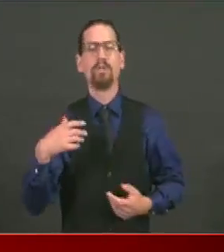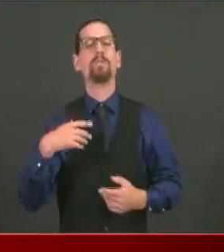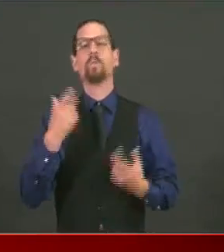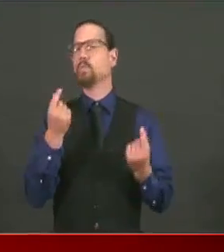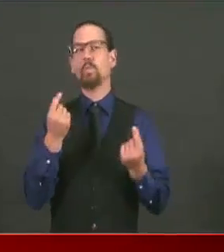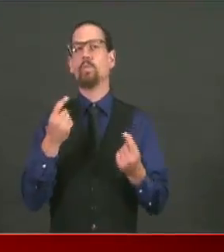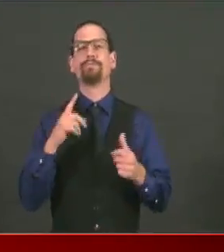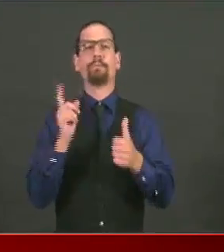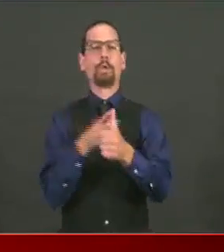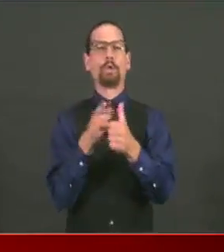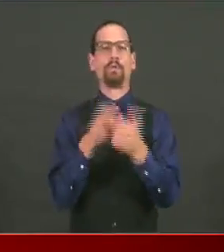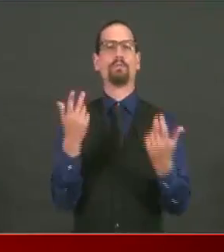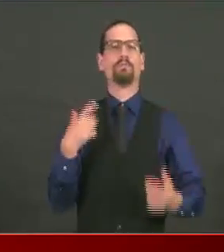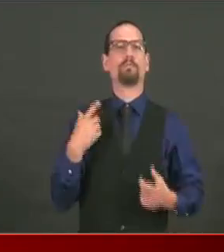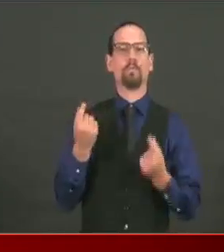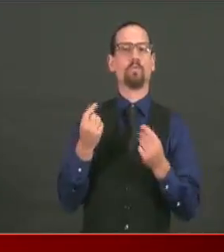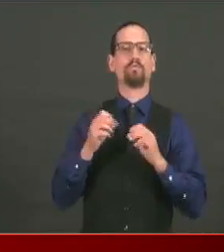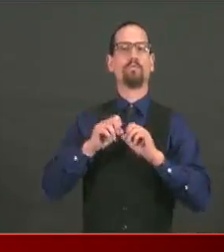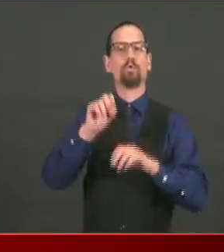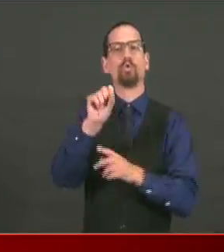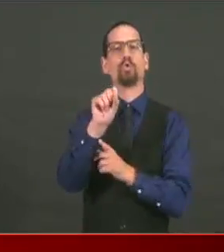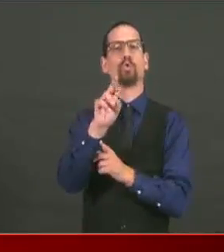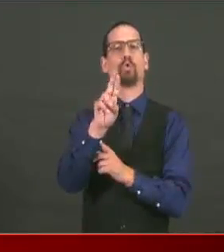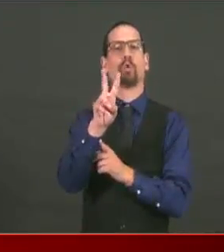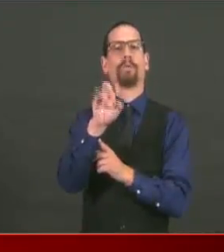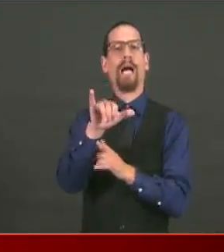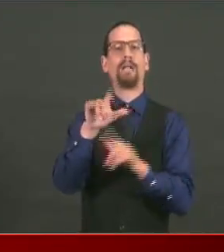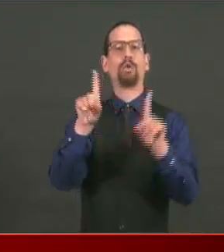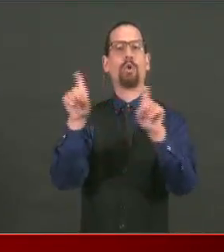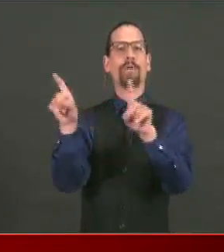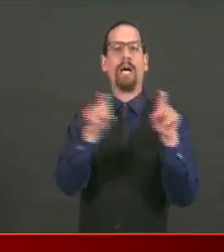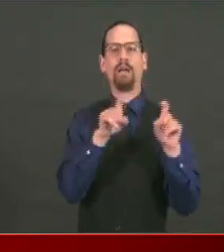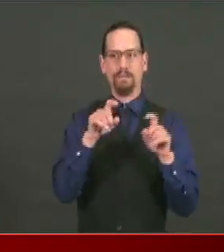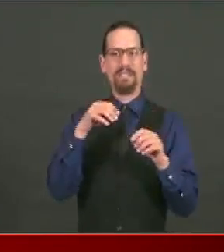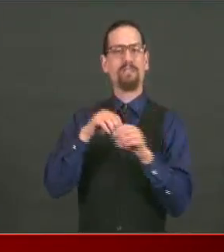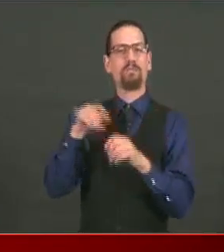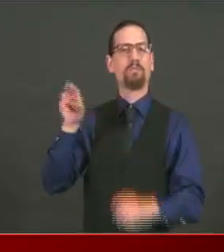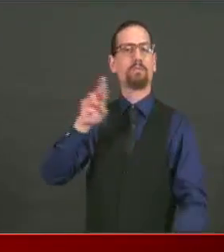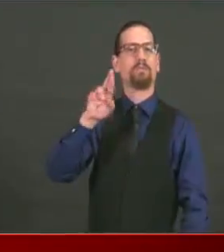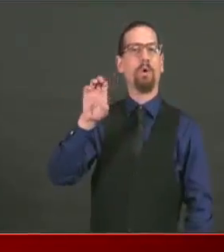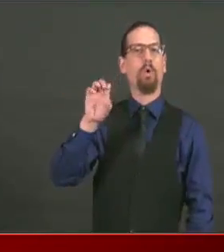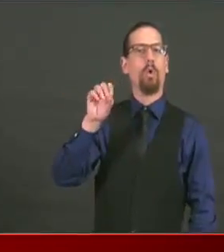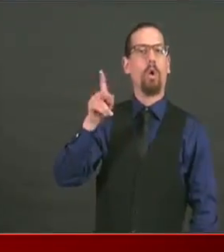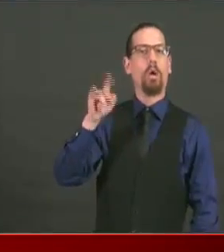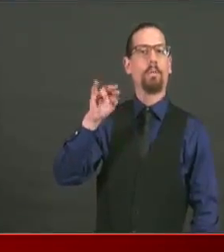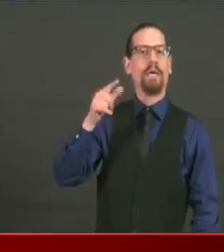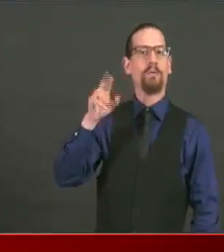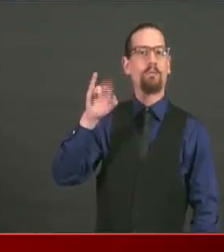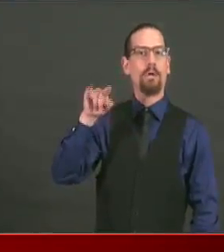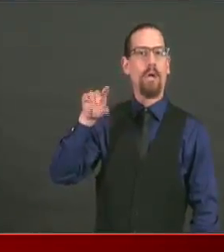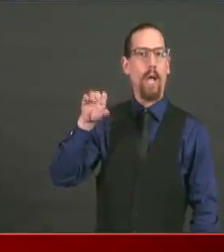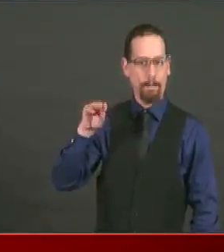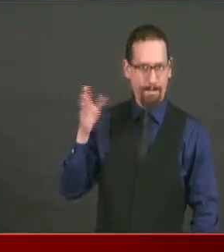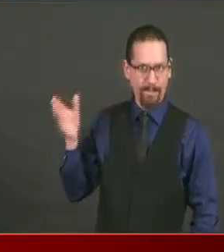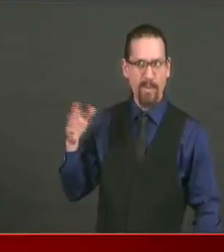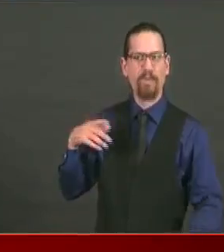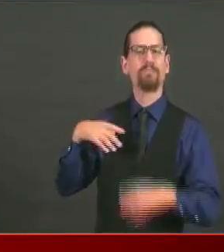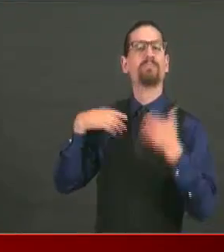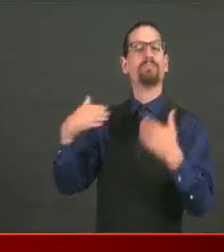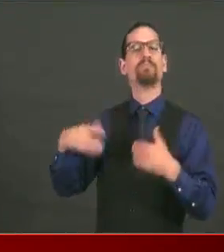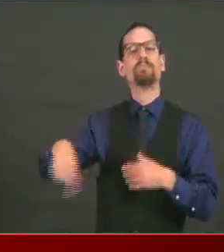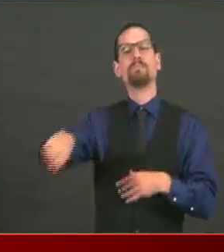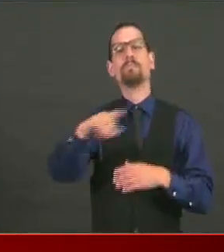reopeningri.com, and we've asked you, small businesses, who's struggling the most, how can we most help